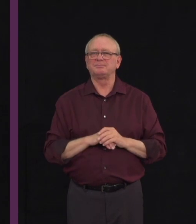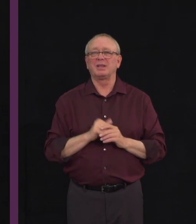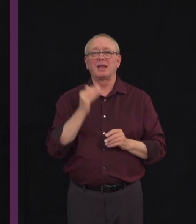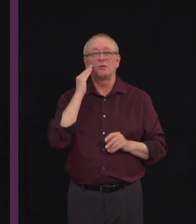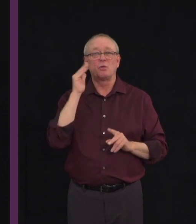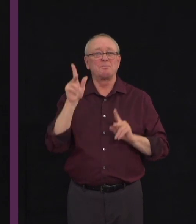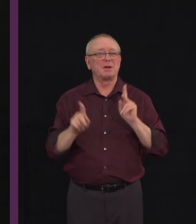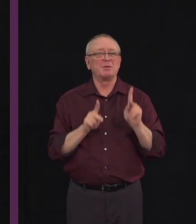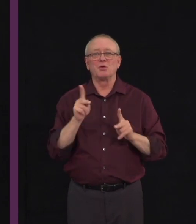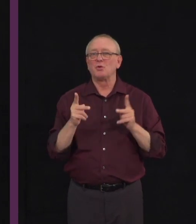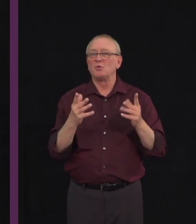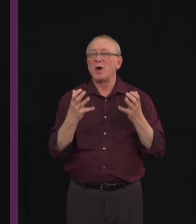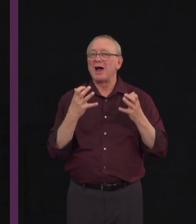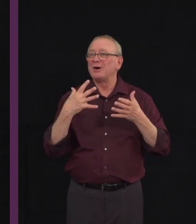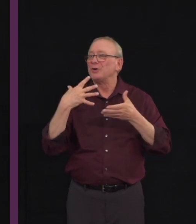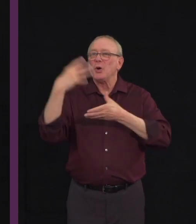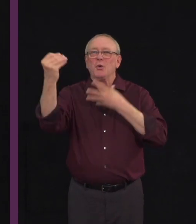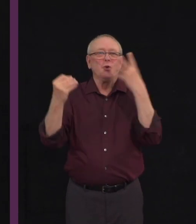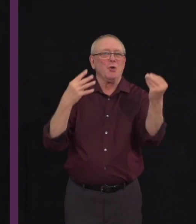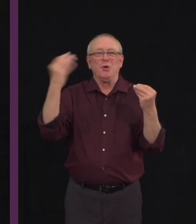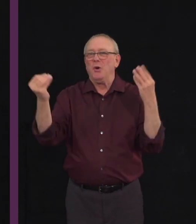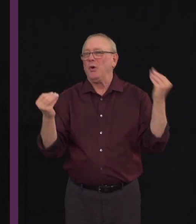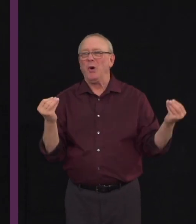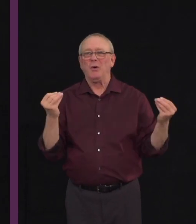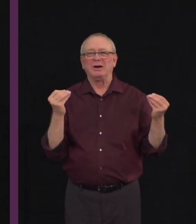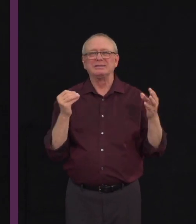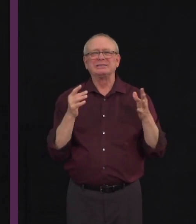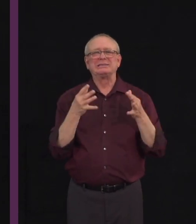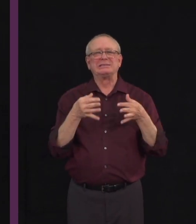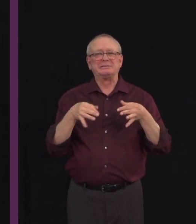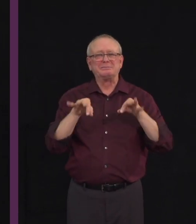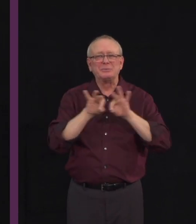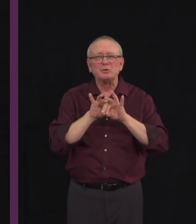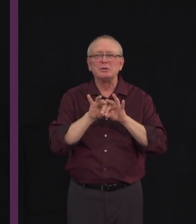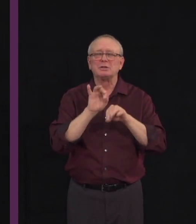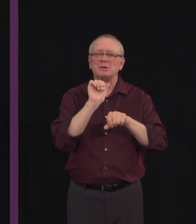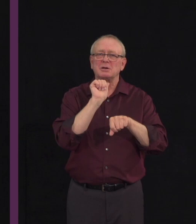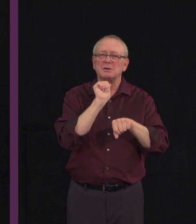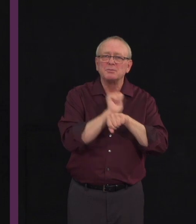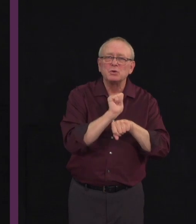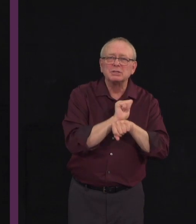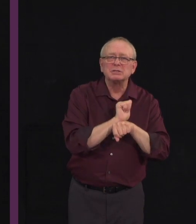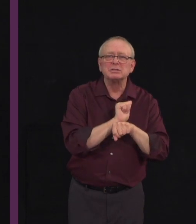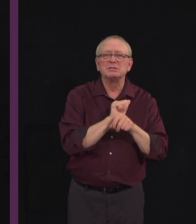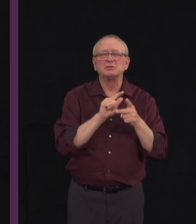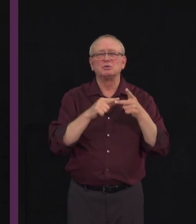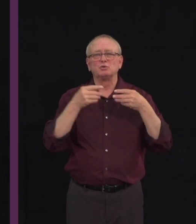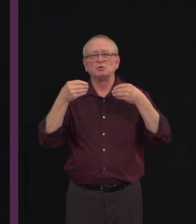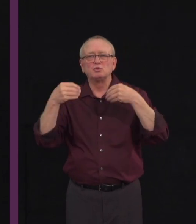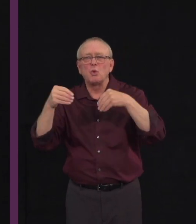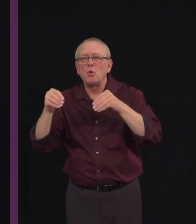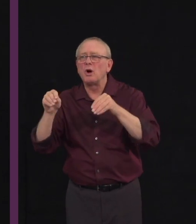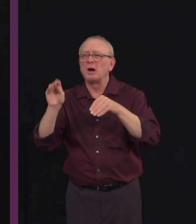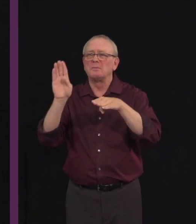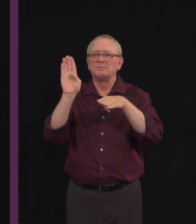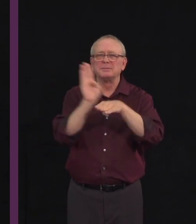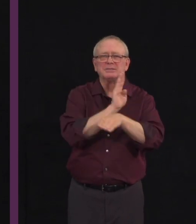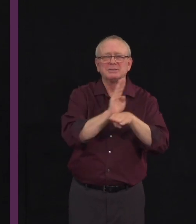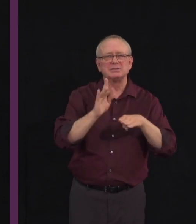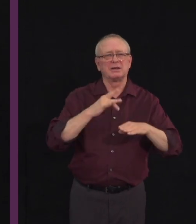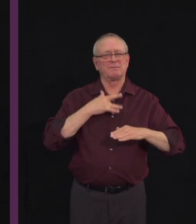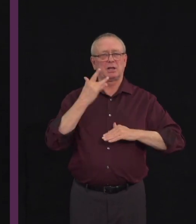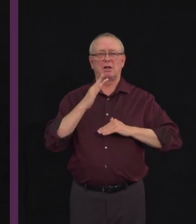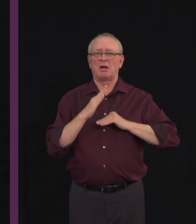to work. So I want Albertans to know that our public health officials are constantly reviewing and improving our public health guidelines to keep